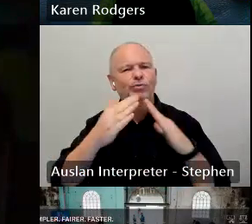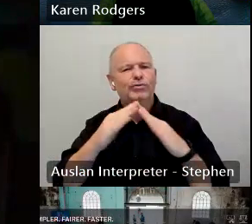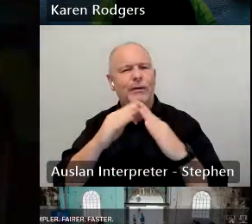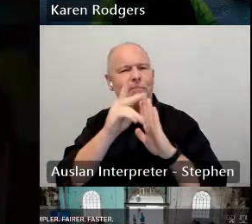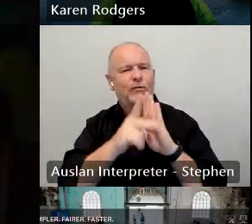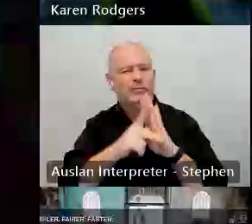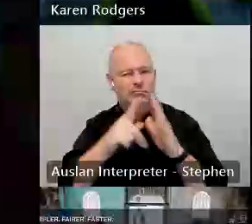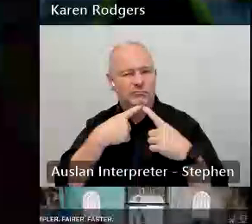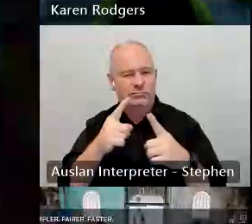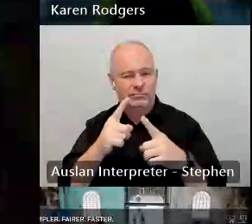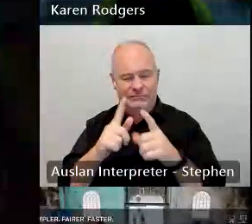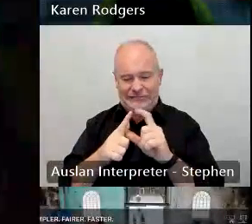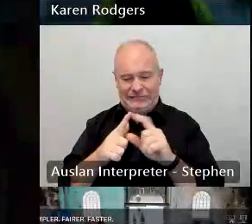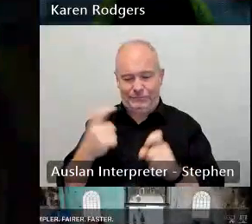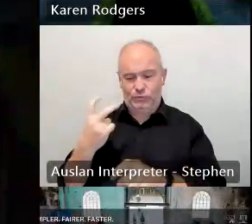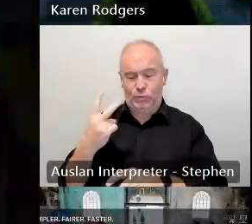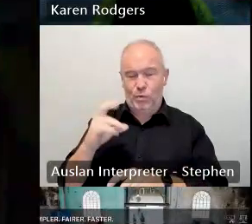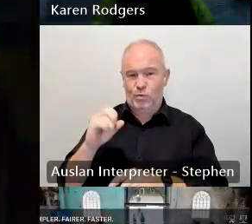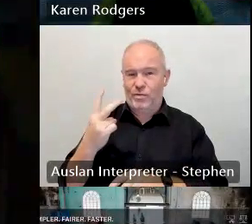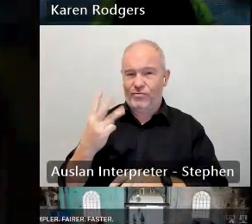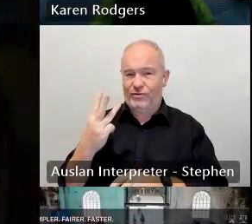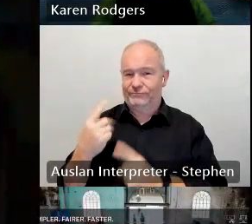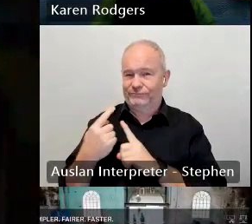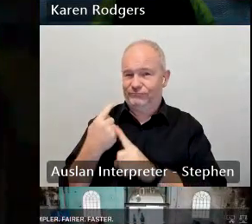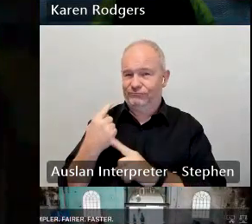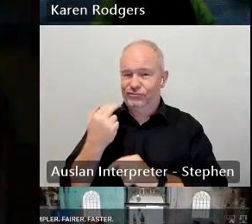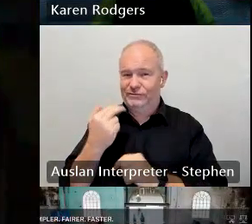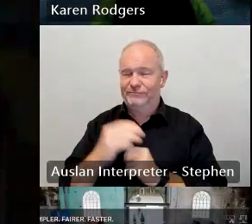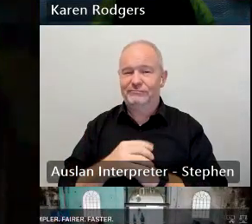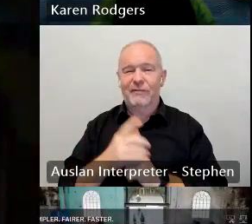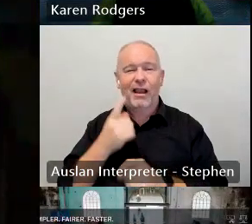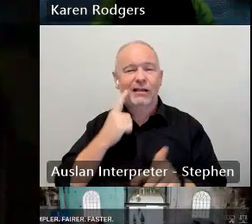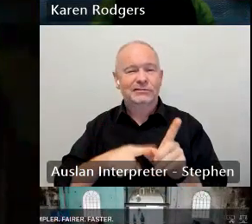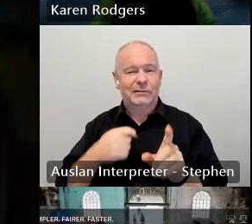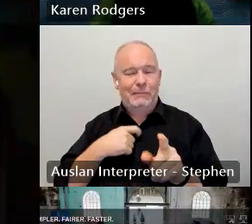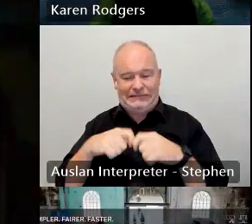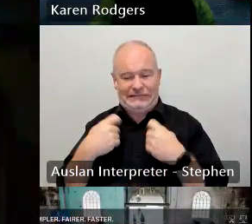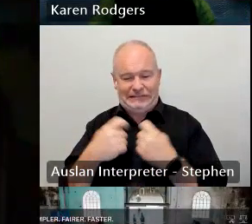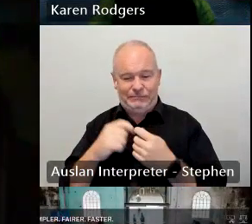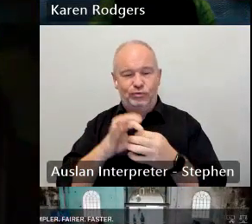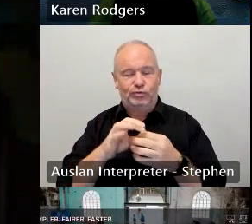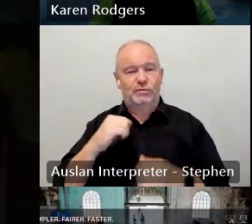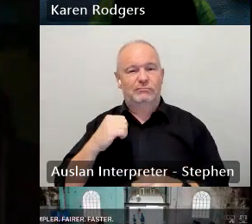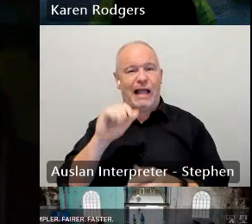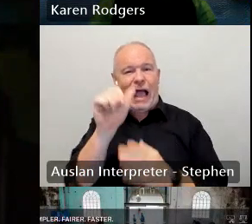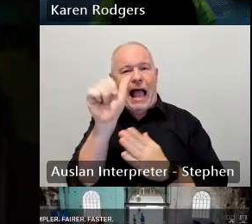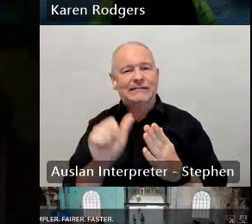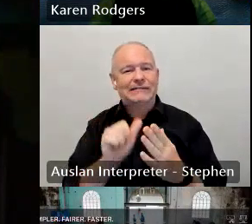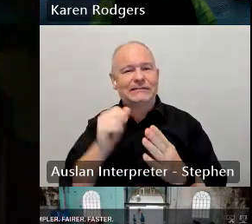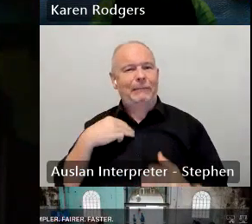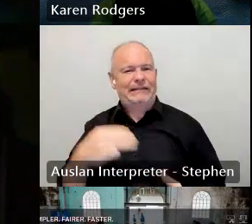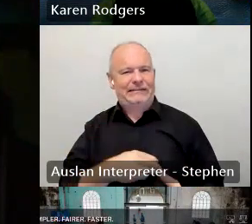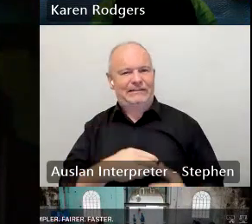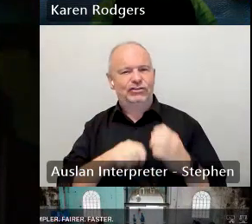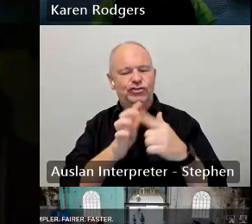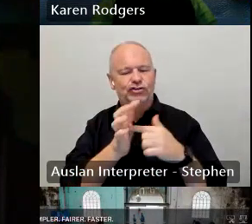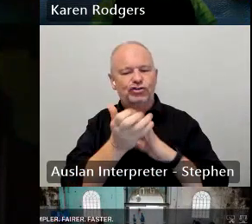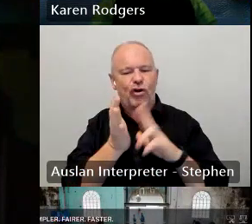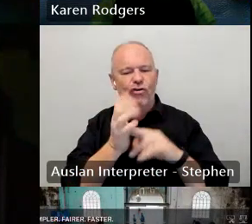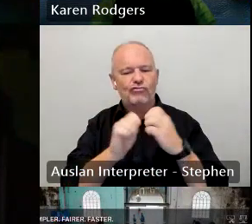in December 2023. Last year, my team and I joined Arts Minister John Graham on a tour of the state to